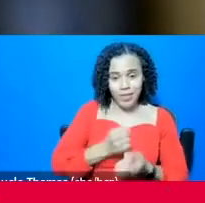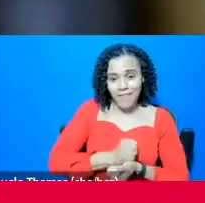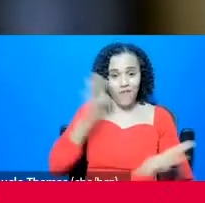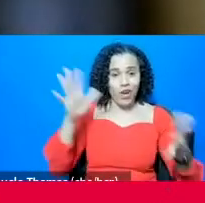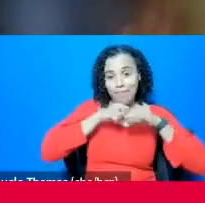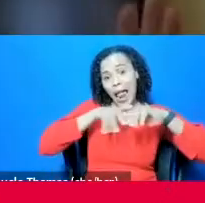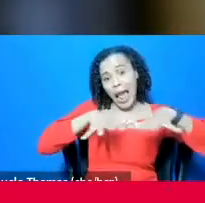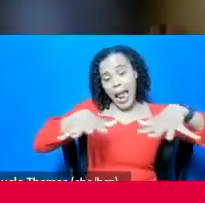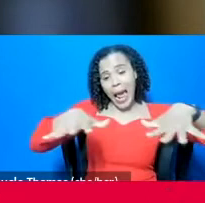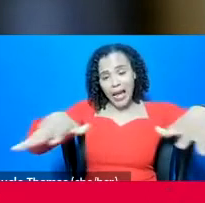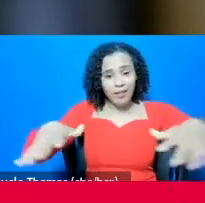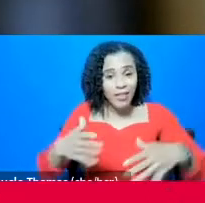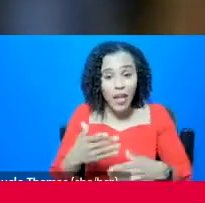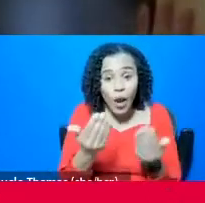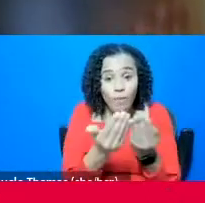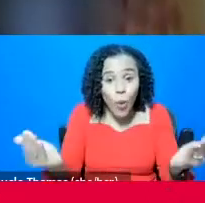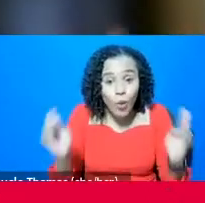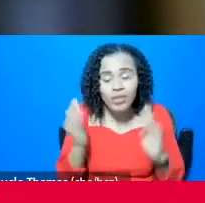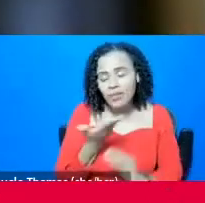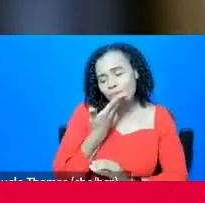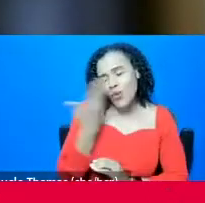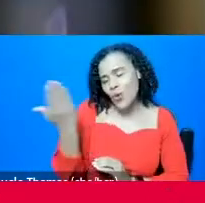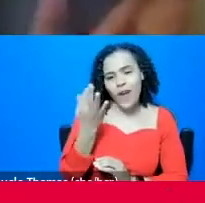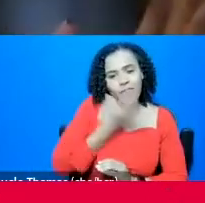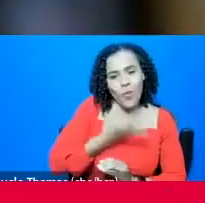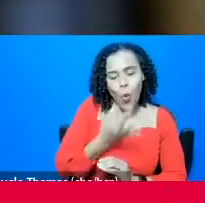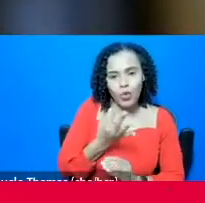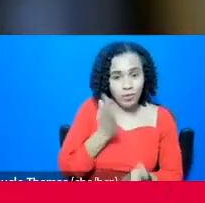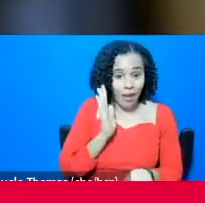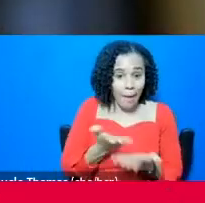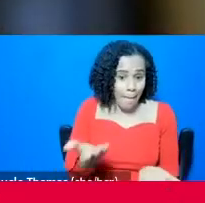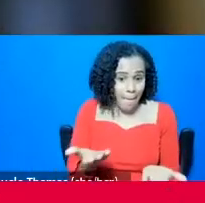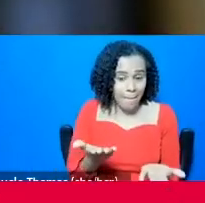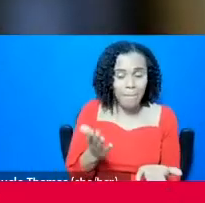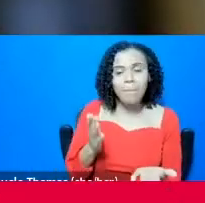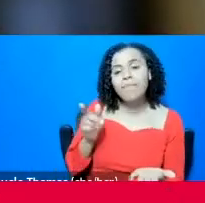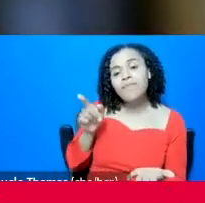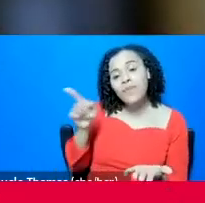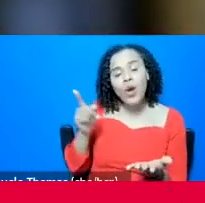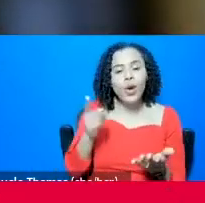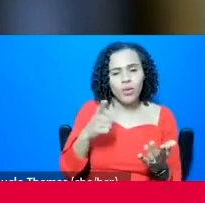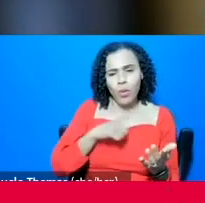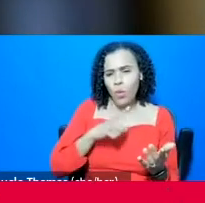fun. Borders don't exist except in the political context, which is true. But the reason I mention